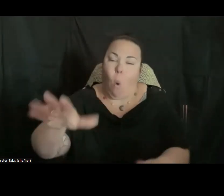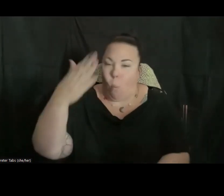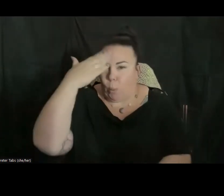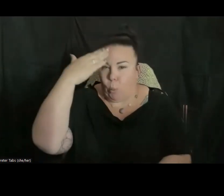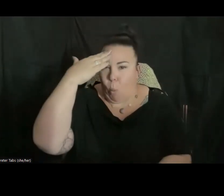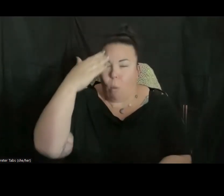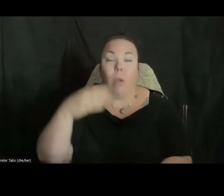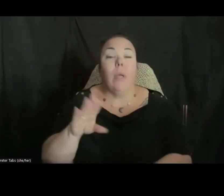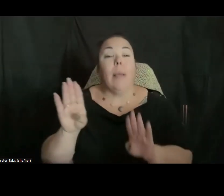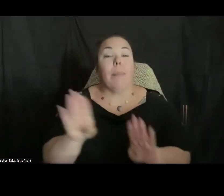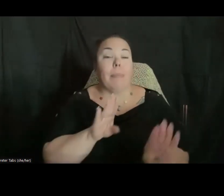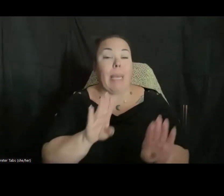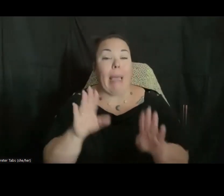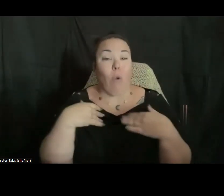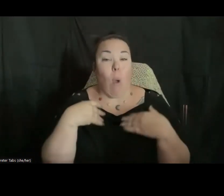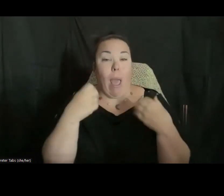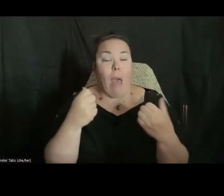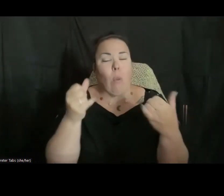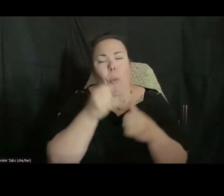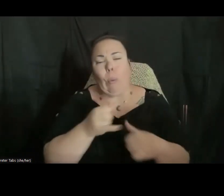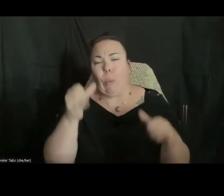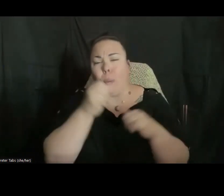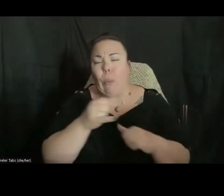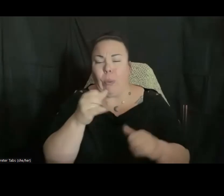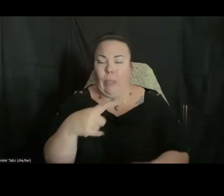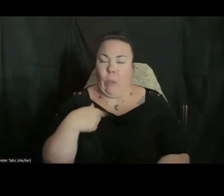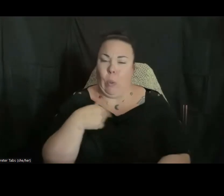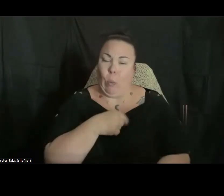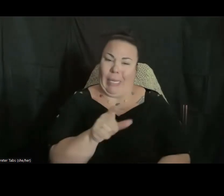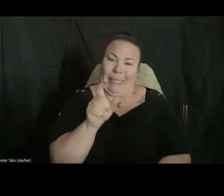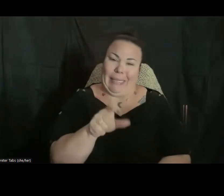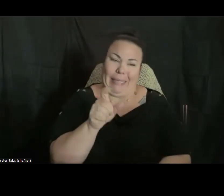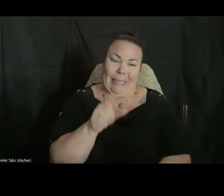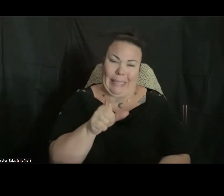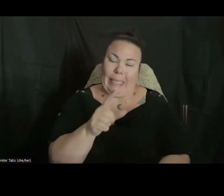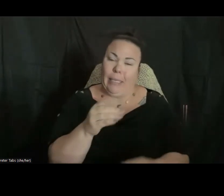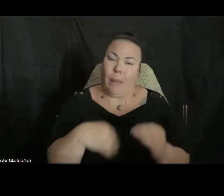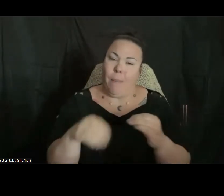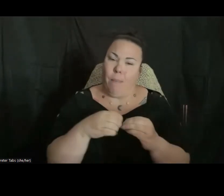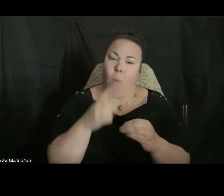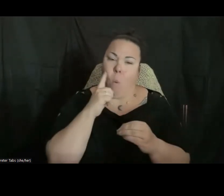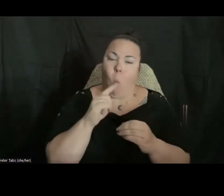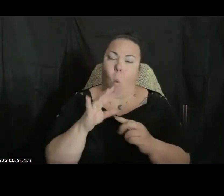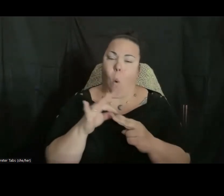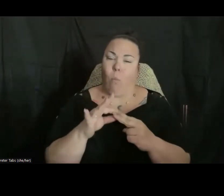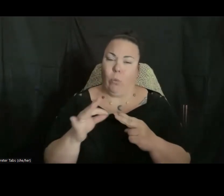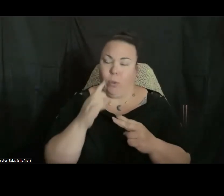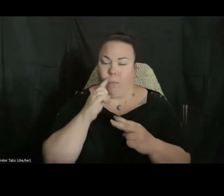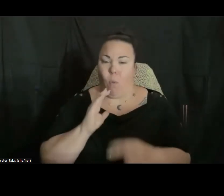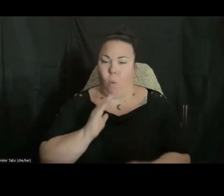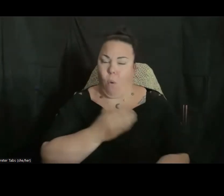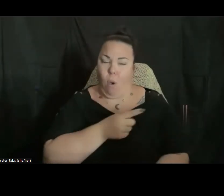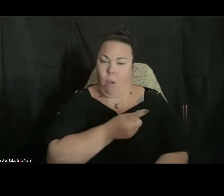that really is needed with the population that we are serving, and something that is